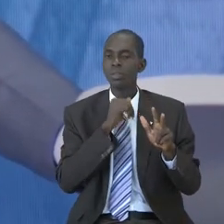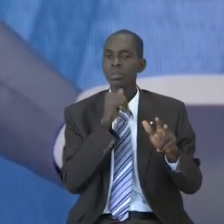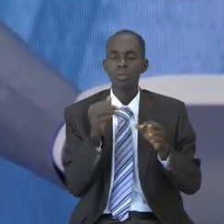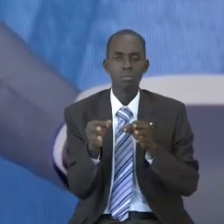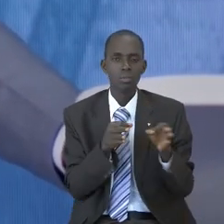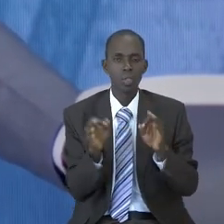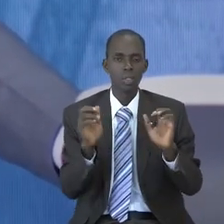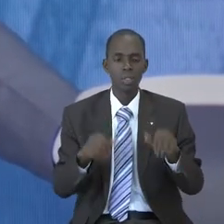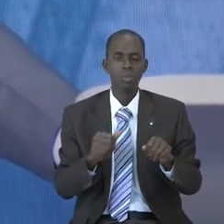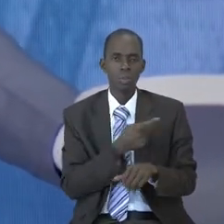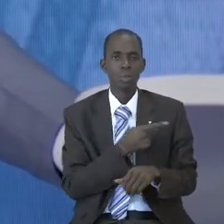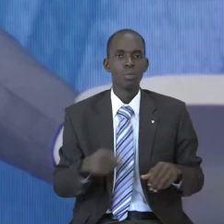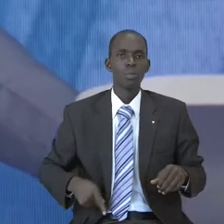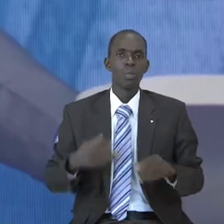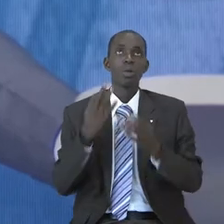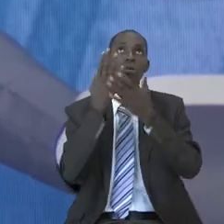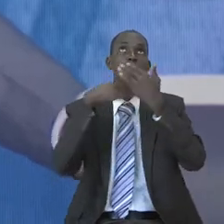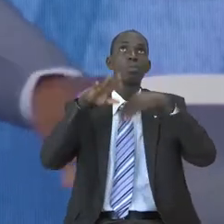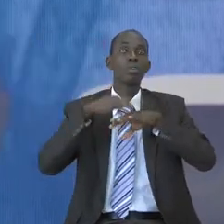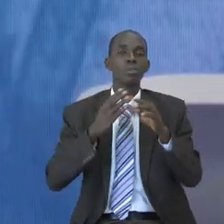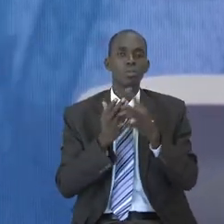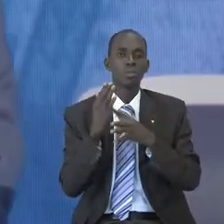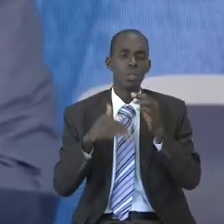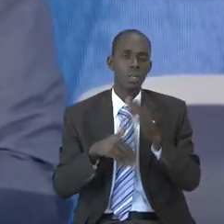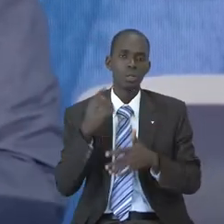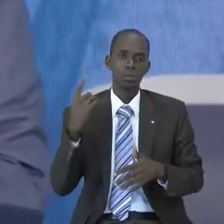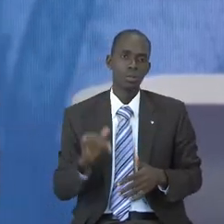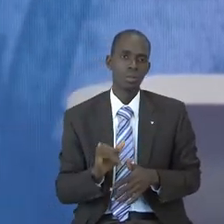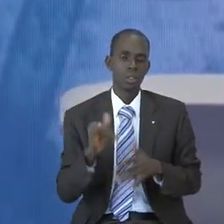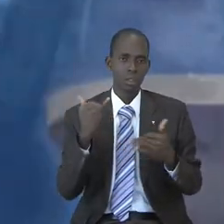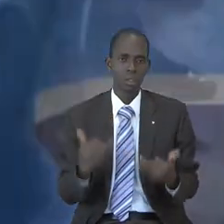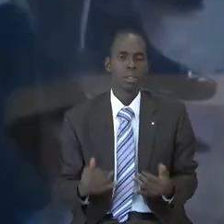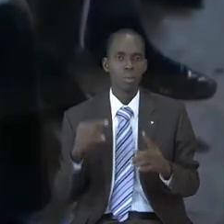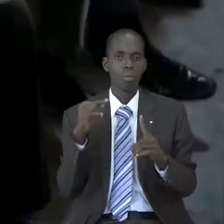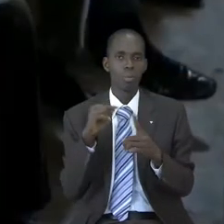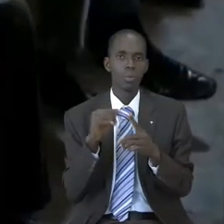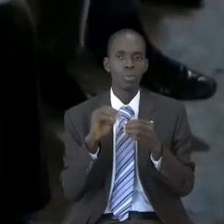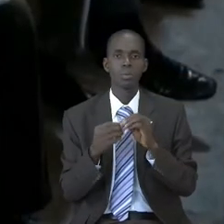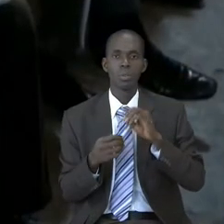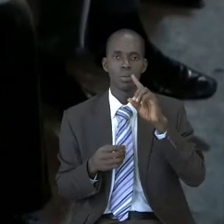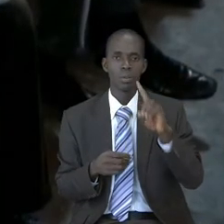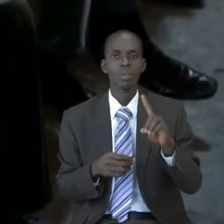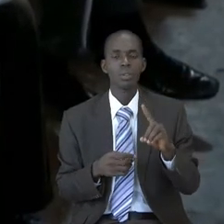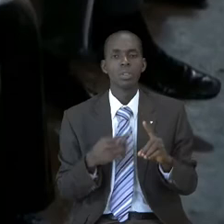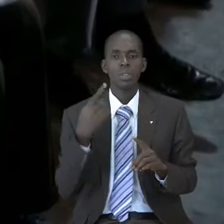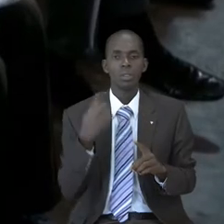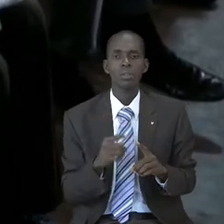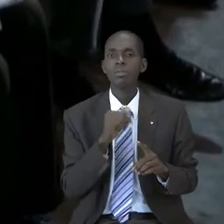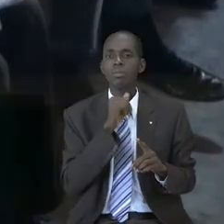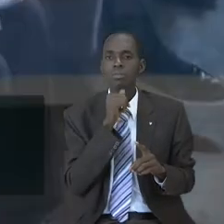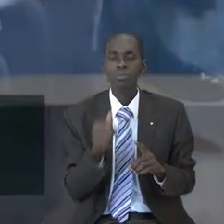Prince of heaven throughout eternity. Let's come to number one. Number one, the